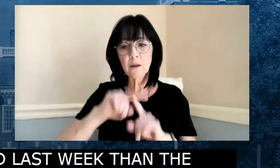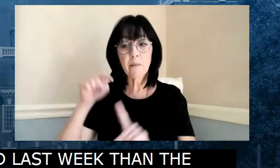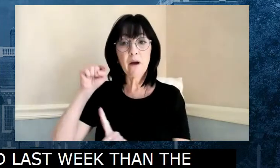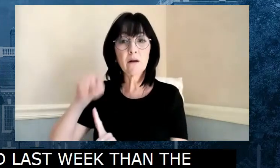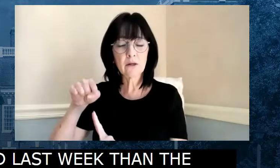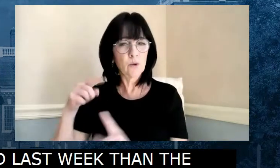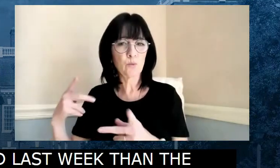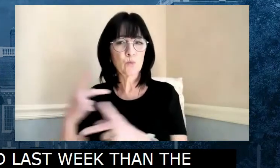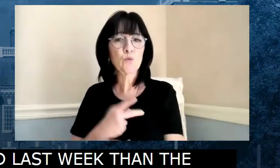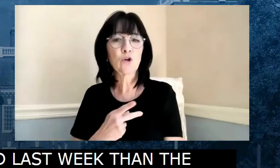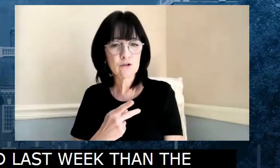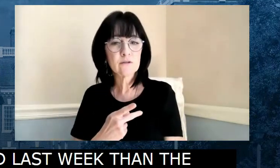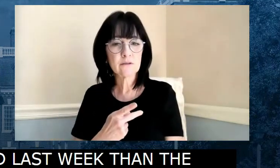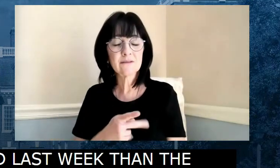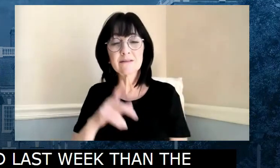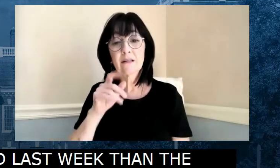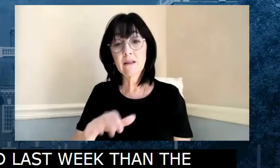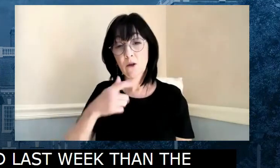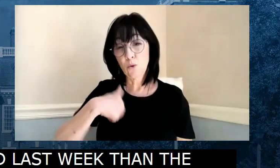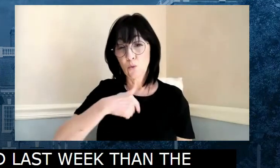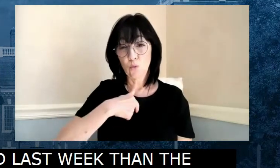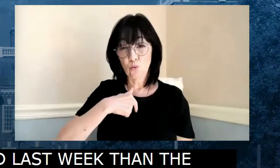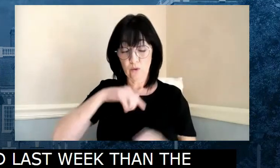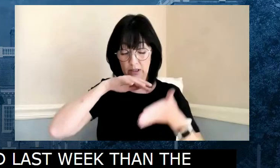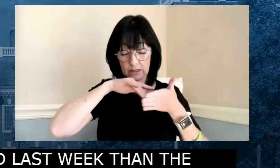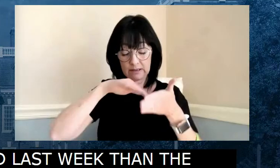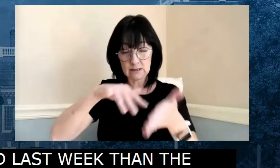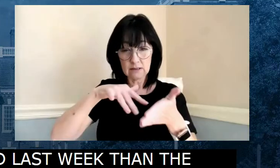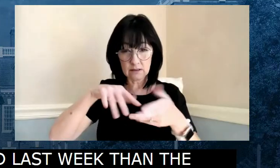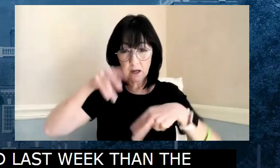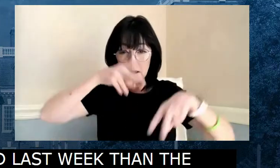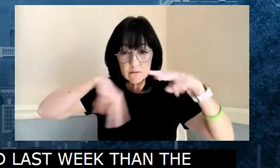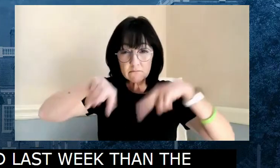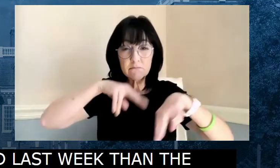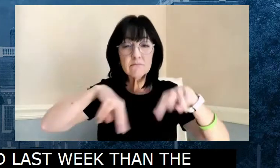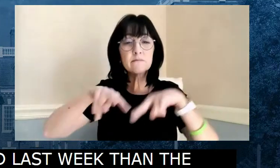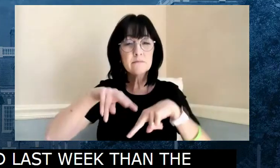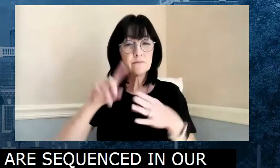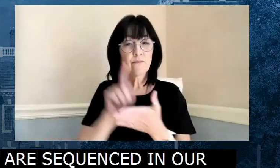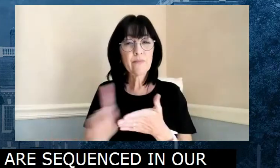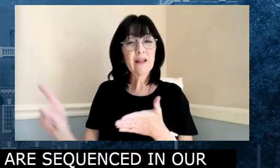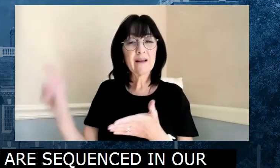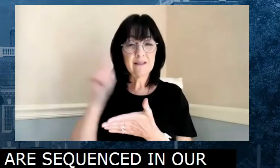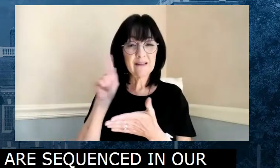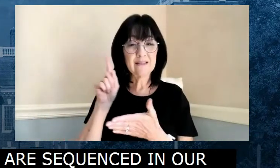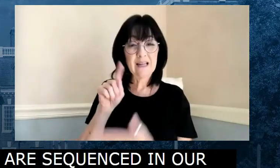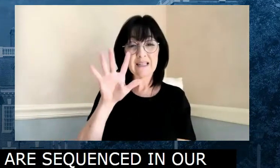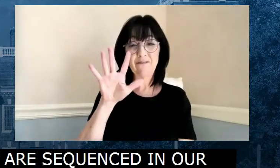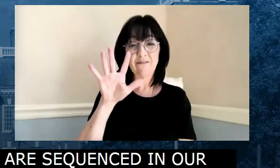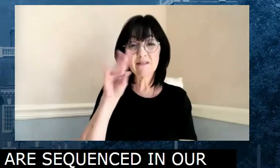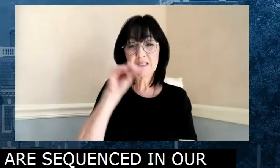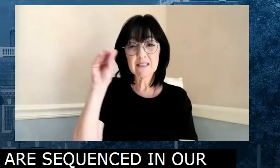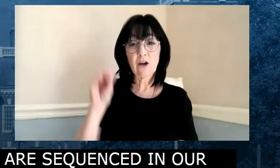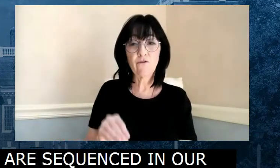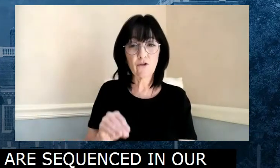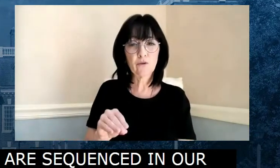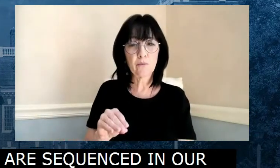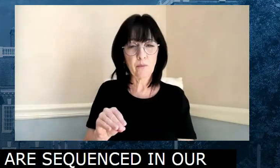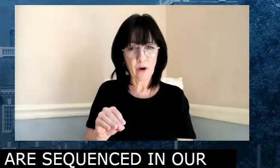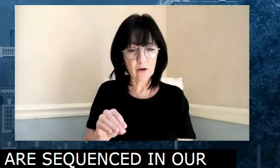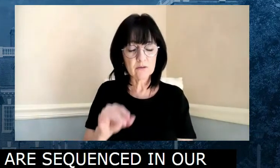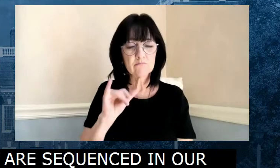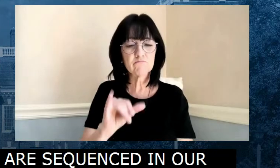that are sequenced in our lab for surveillance last week, 57% turned out to be